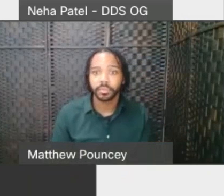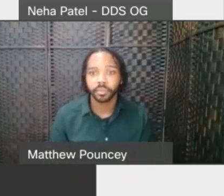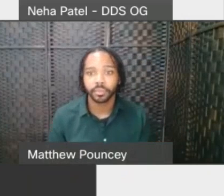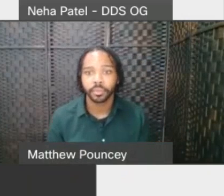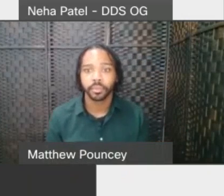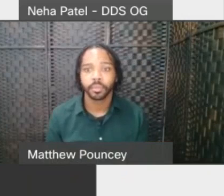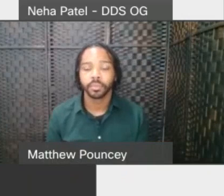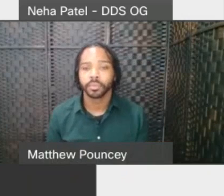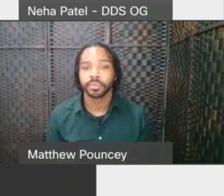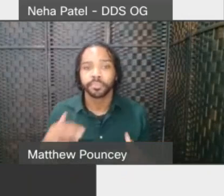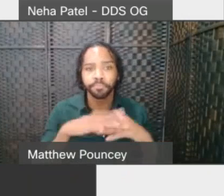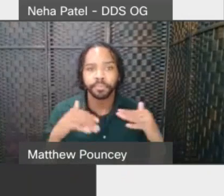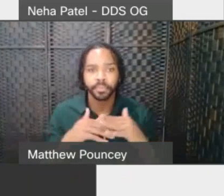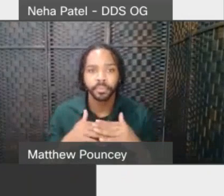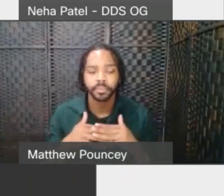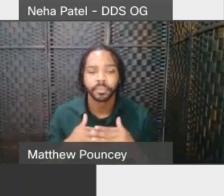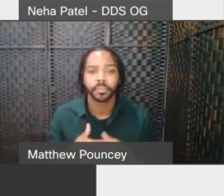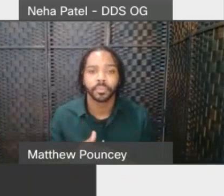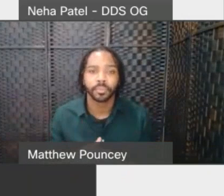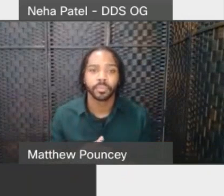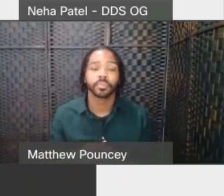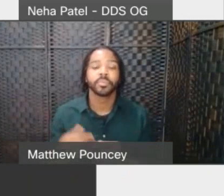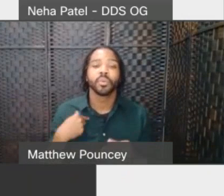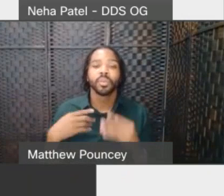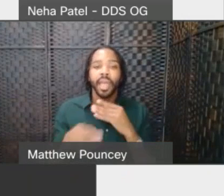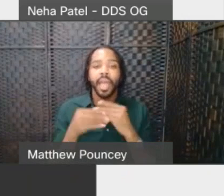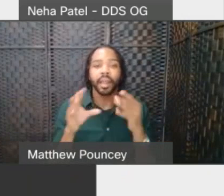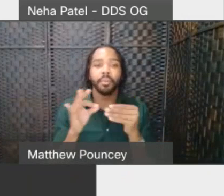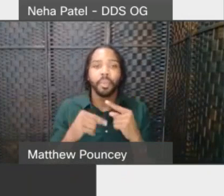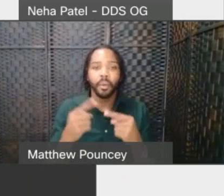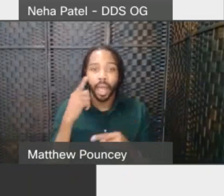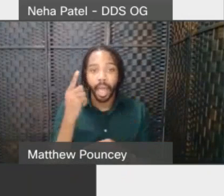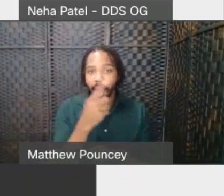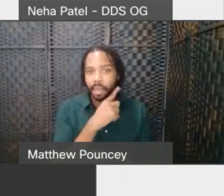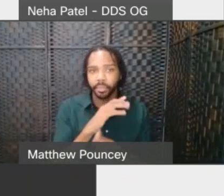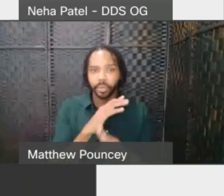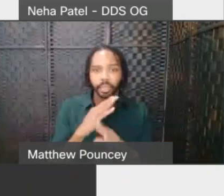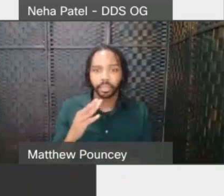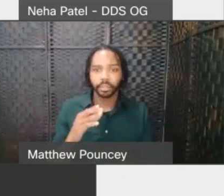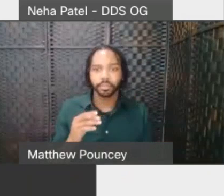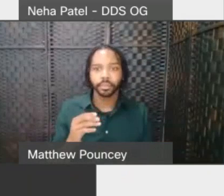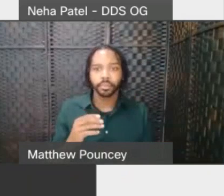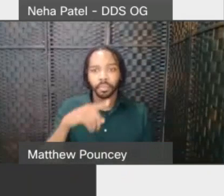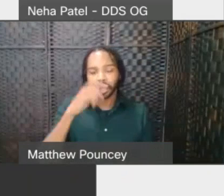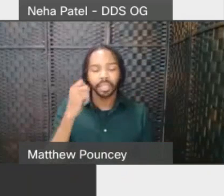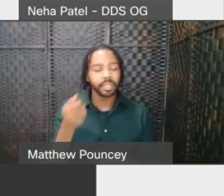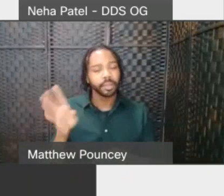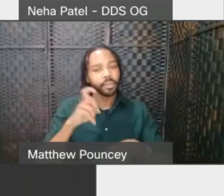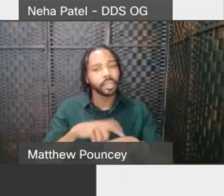to about answer face shields? about eye protection. And so this is something that has come up several times, and I